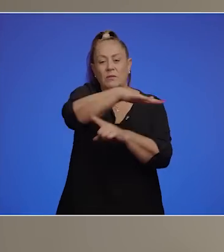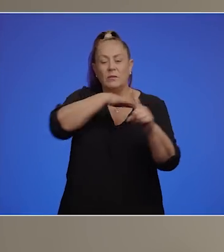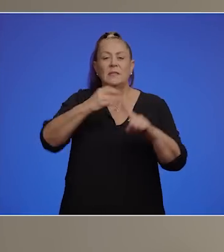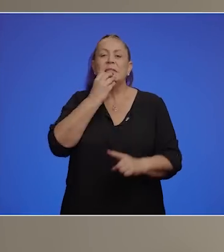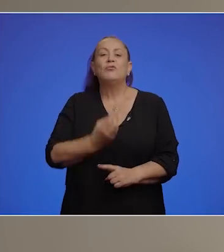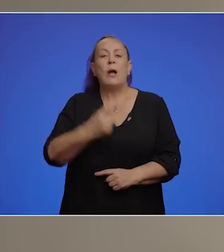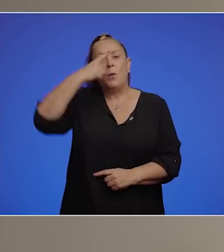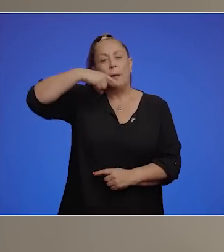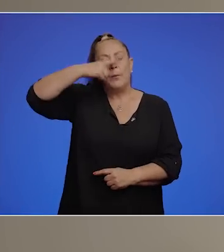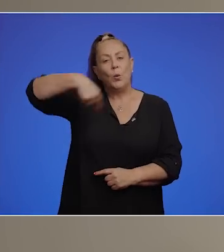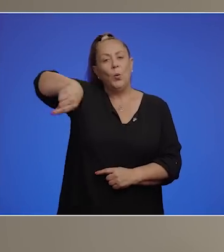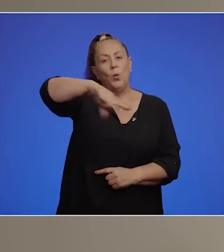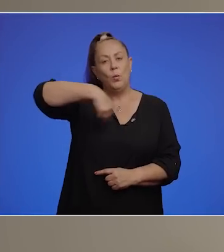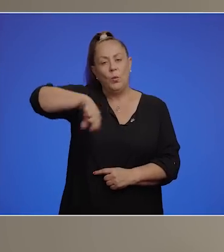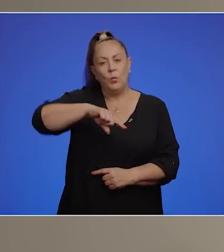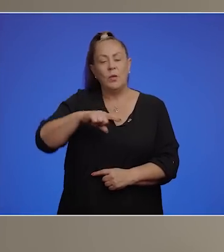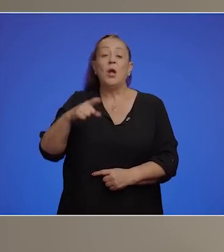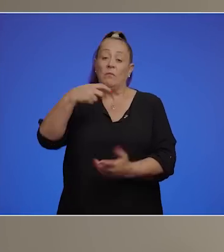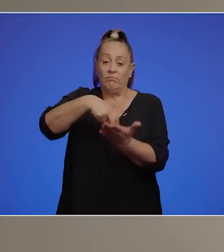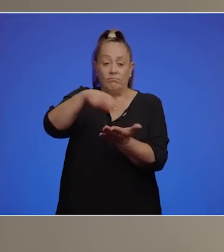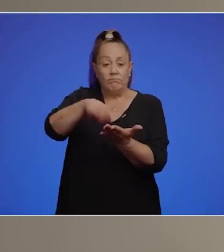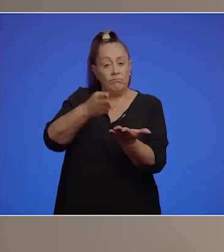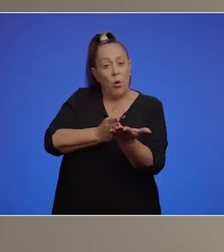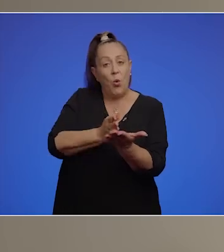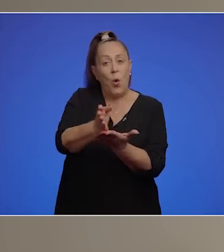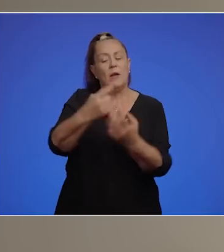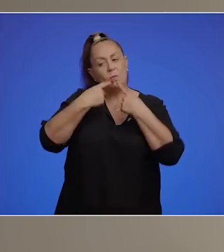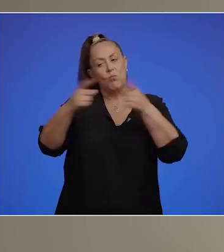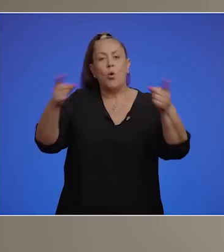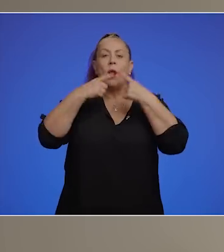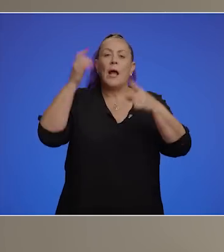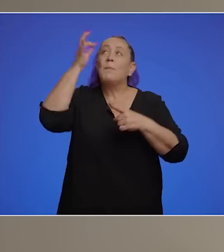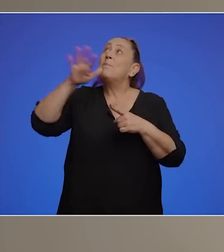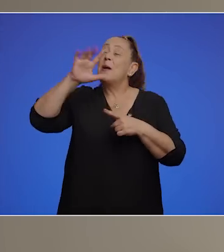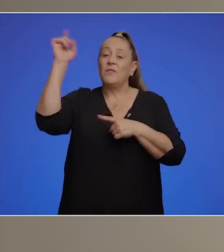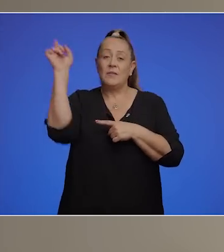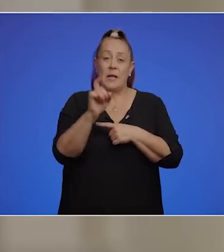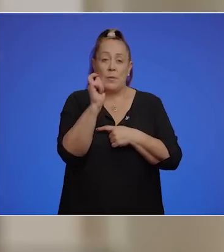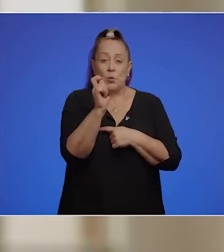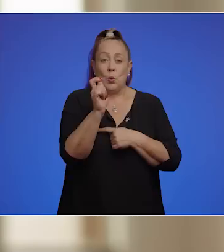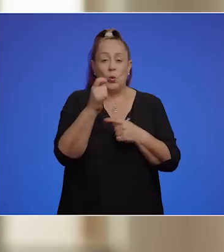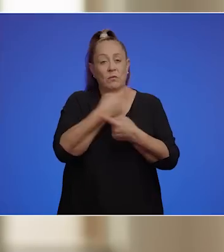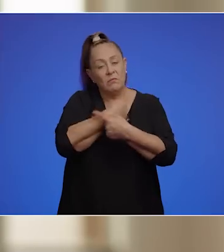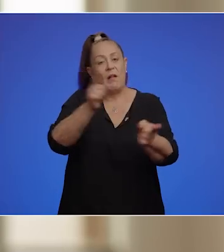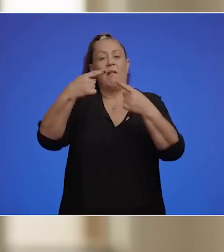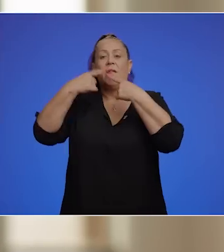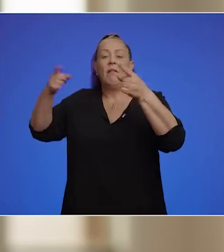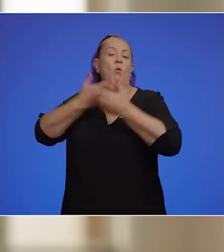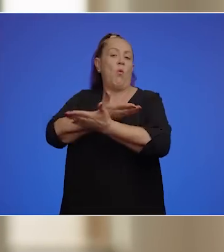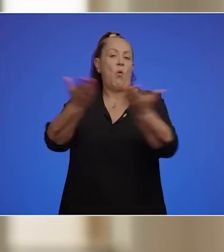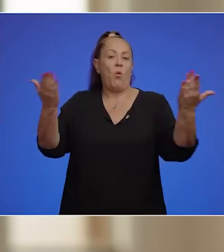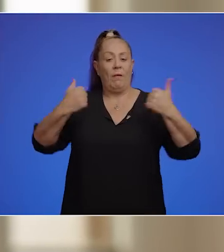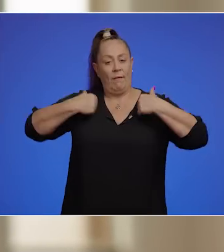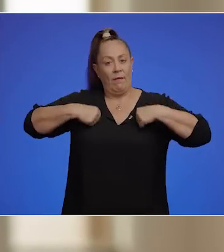Israel. And as you go, proclaim that the kingdom of heaven is close at hand. Cure the